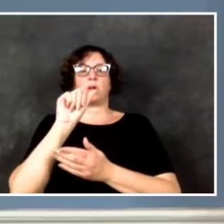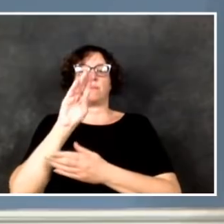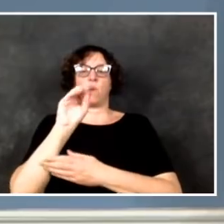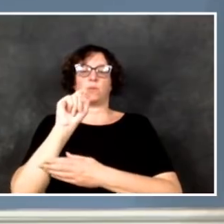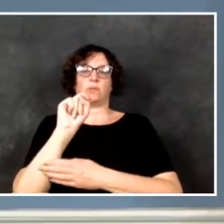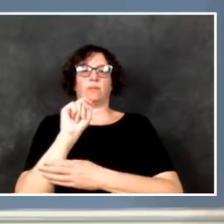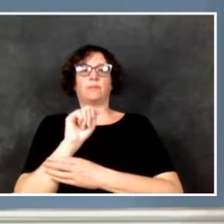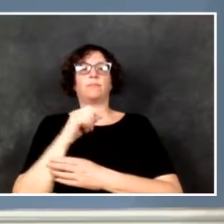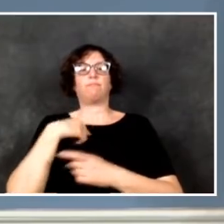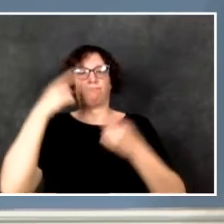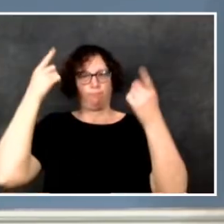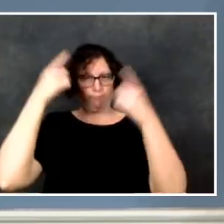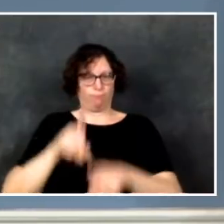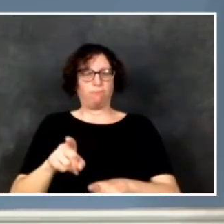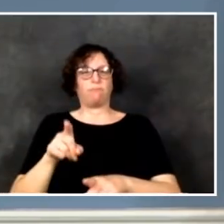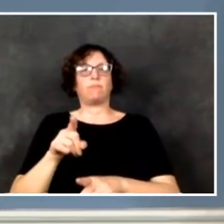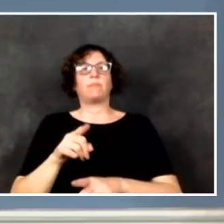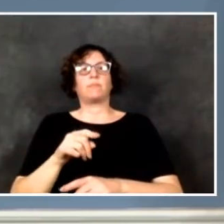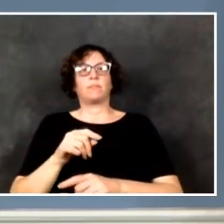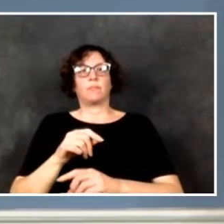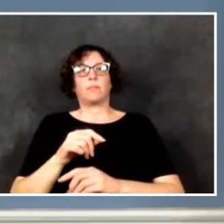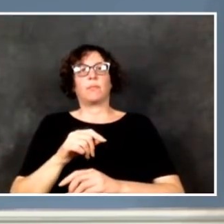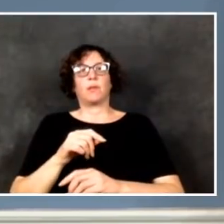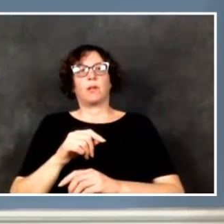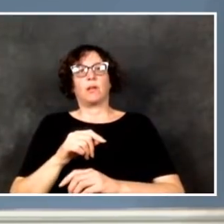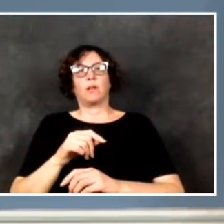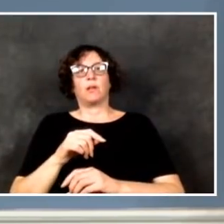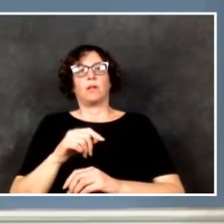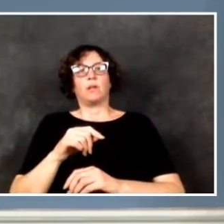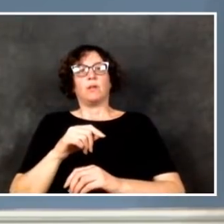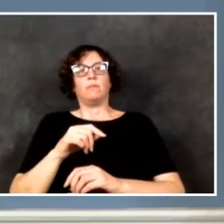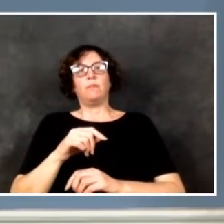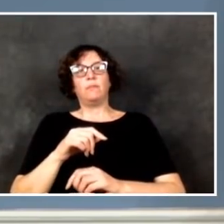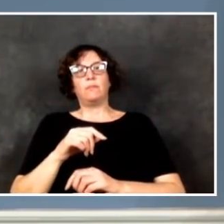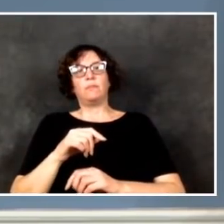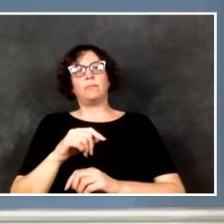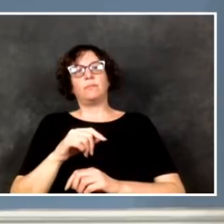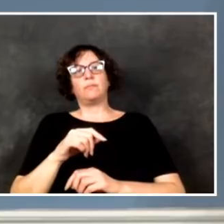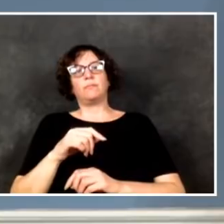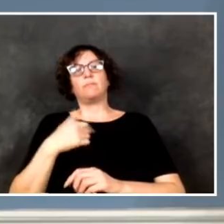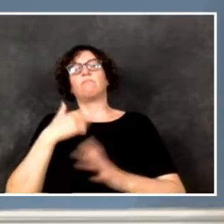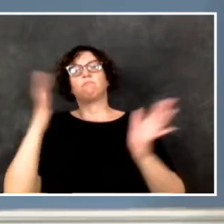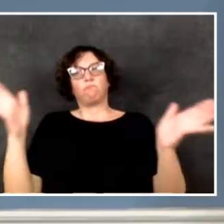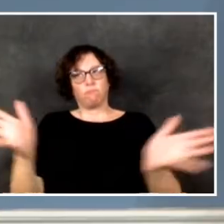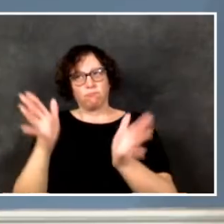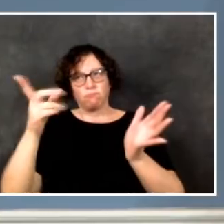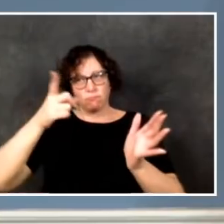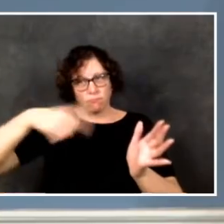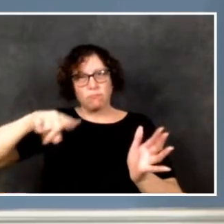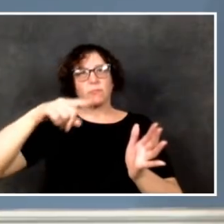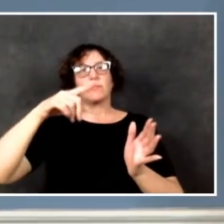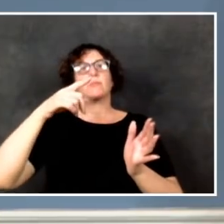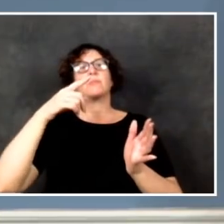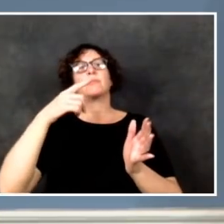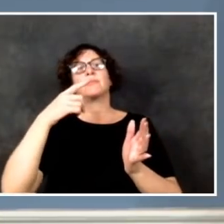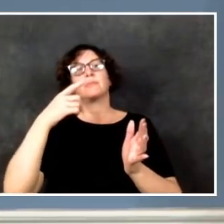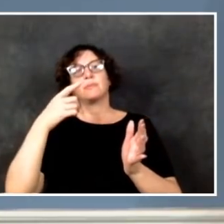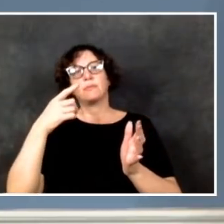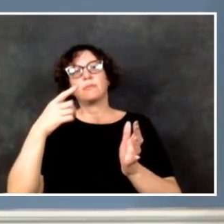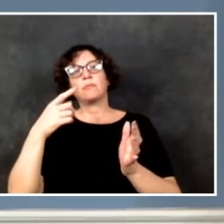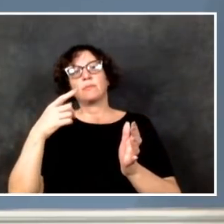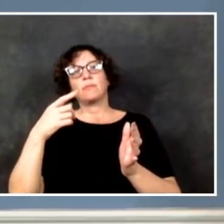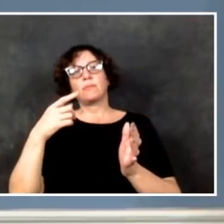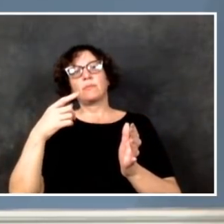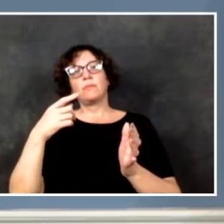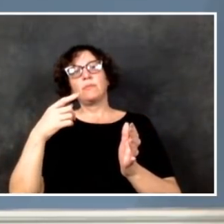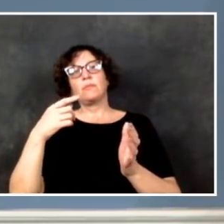been giving guidance to our city workforce to ensure that everybody is safe, and giving guidance about the use